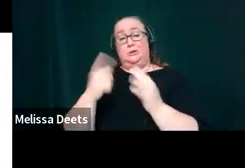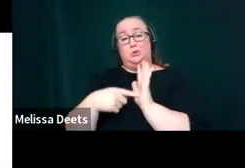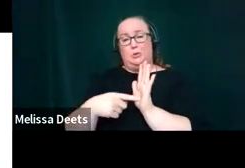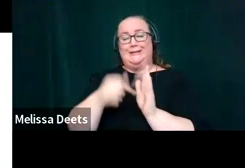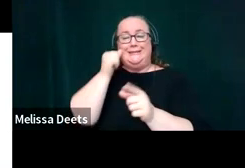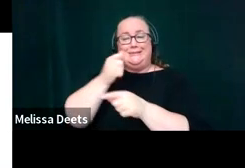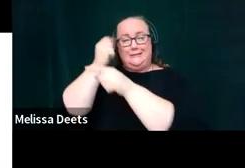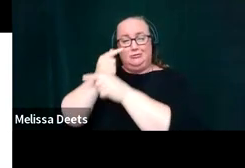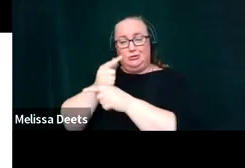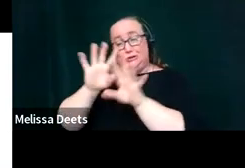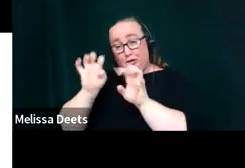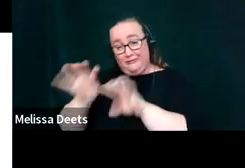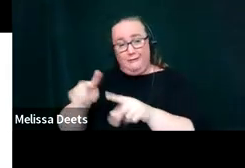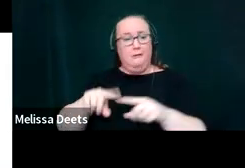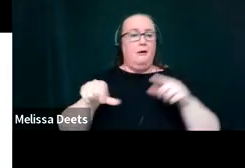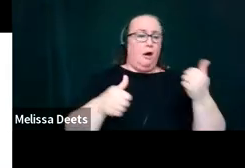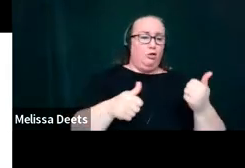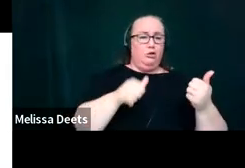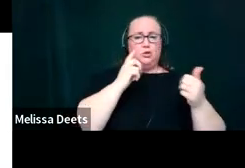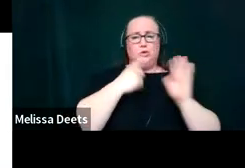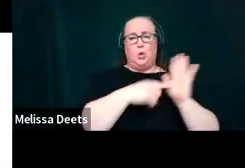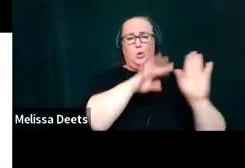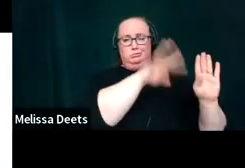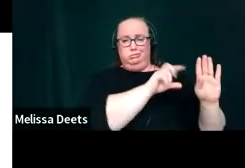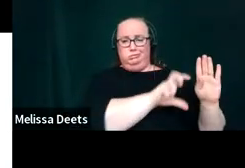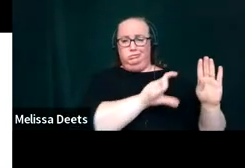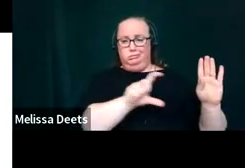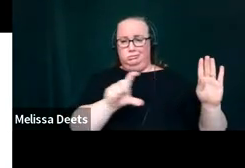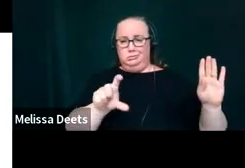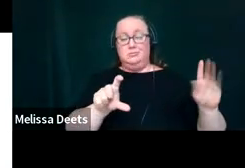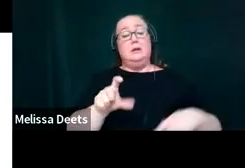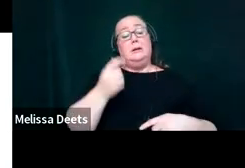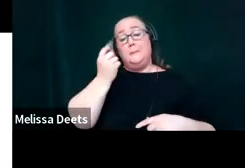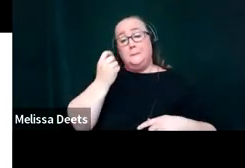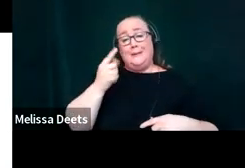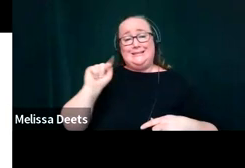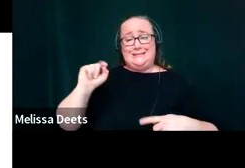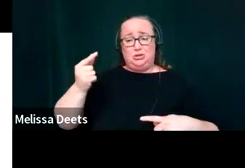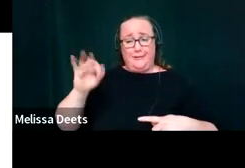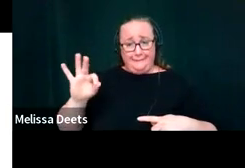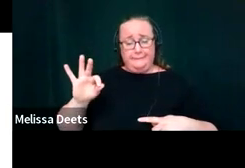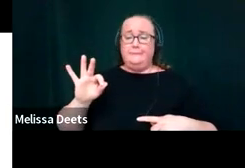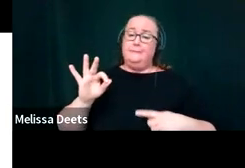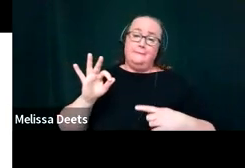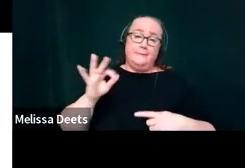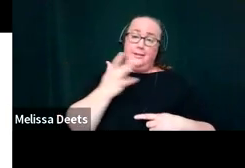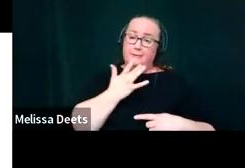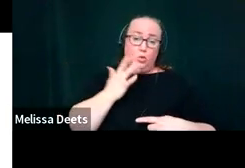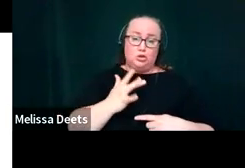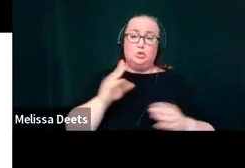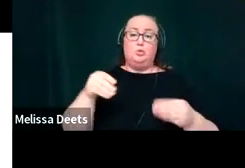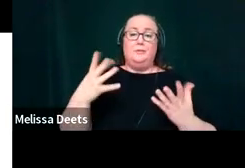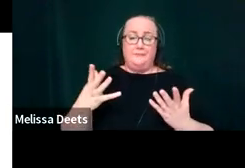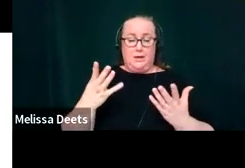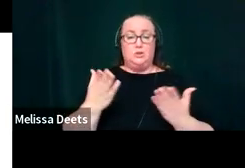chart of the other survey. And the Glaucoma Foundation is very fortunate to provide